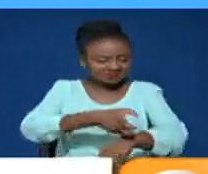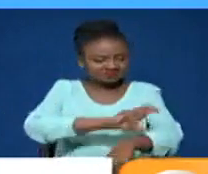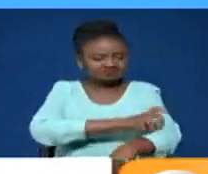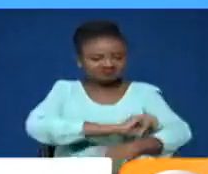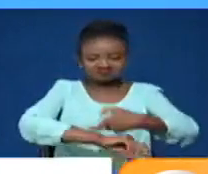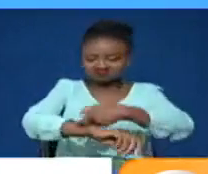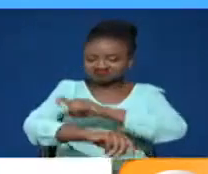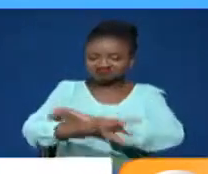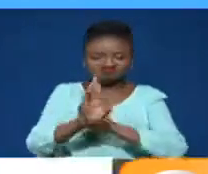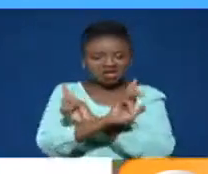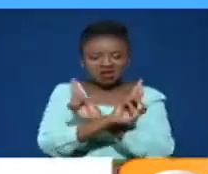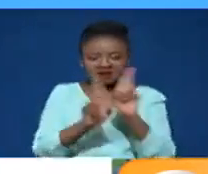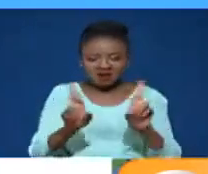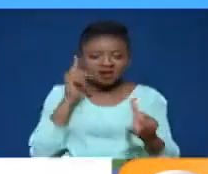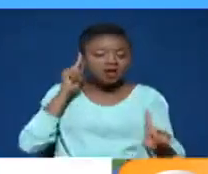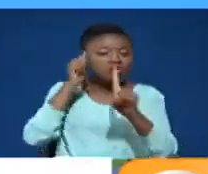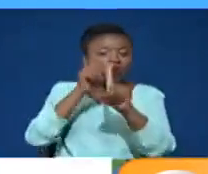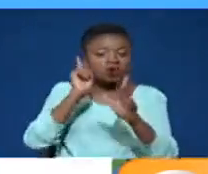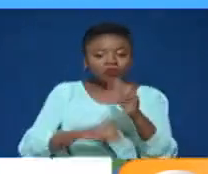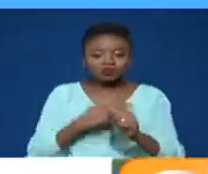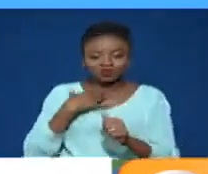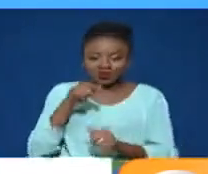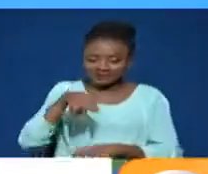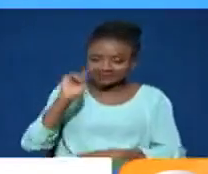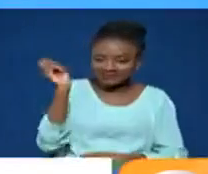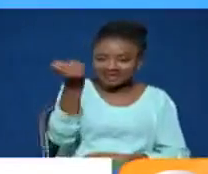muhanga kuhakikisha kwamba Kenya yetu yaimarika hivyo.